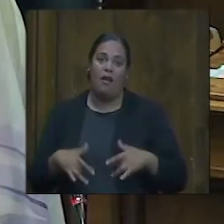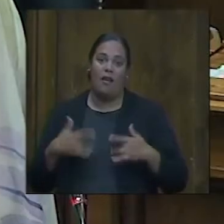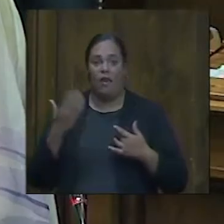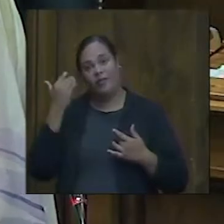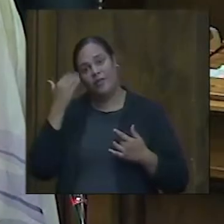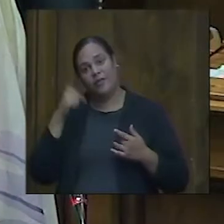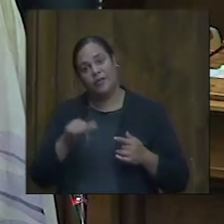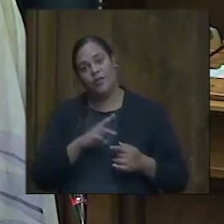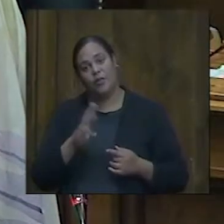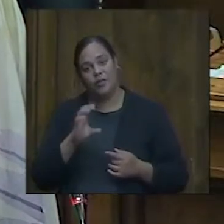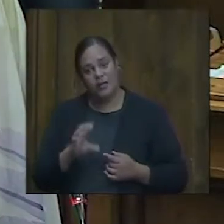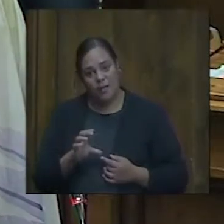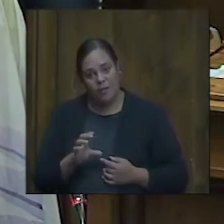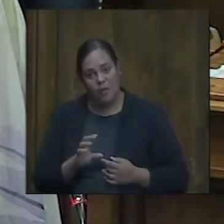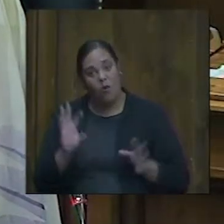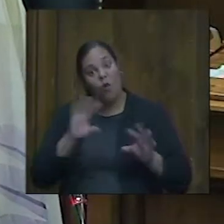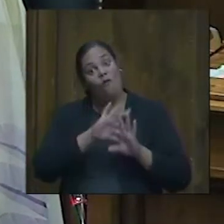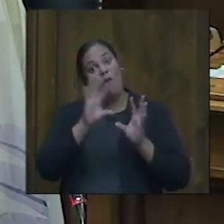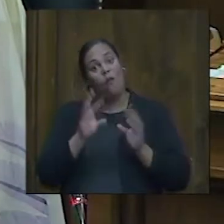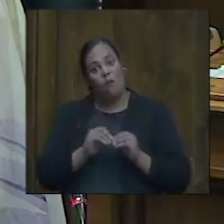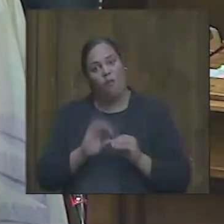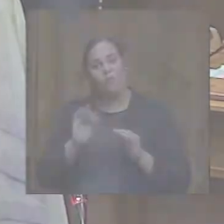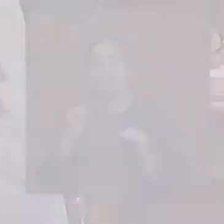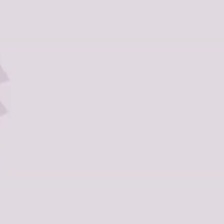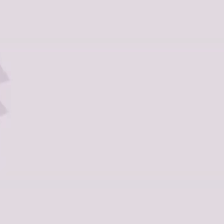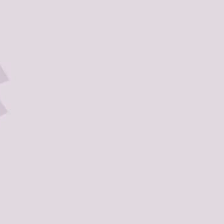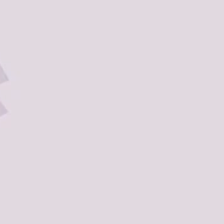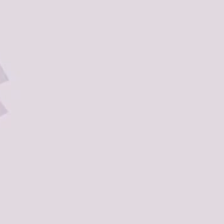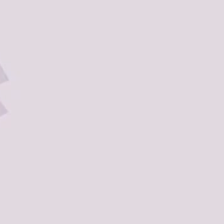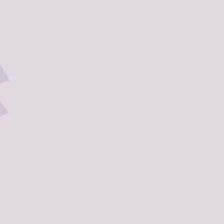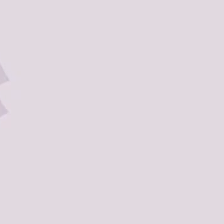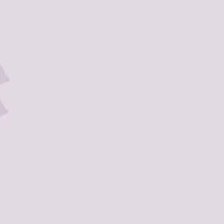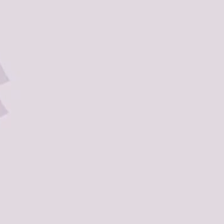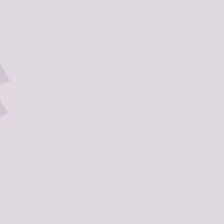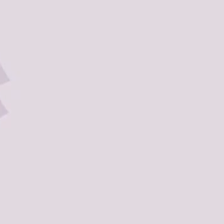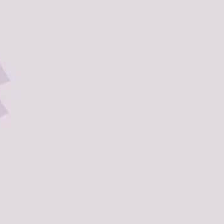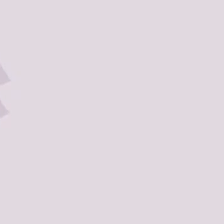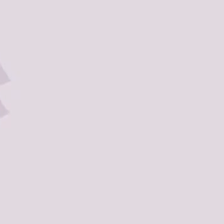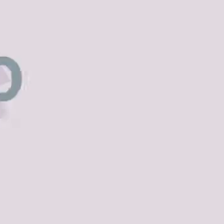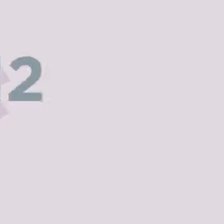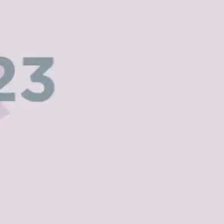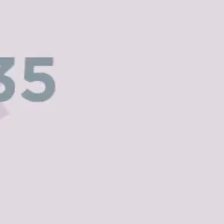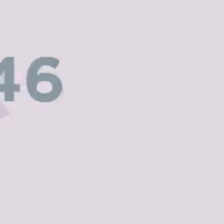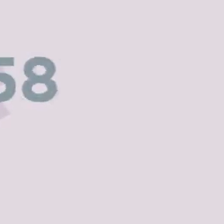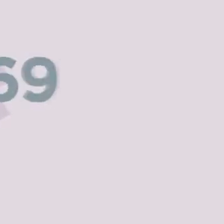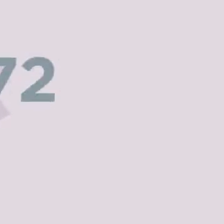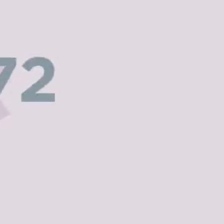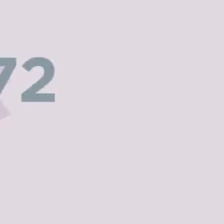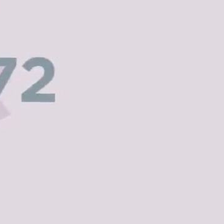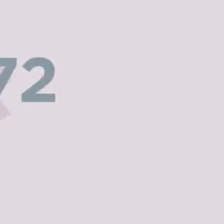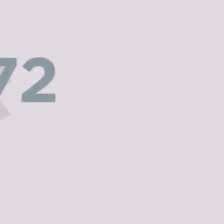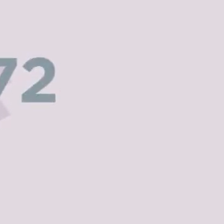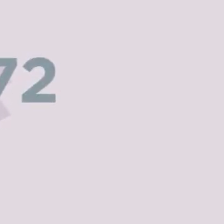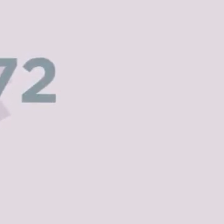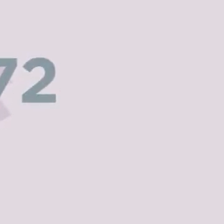expectancy in the Western Cape overall is the highest in the country, supported by a functional public